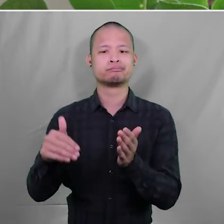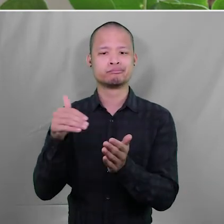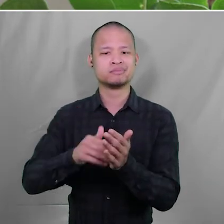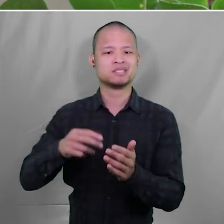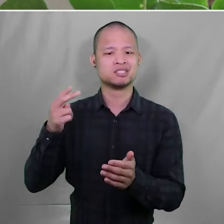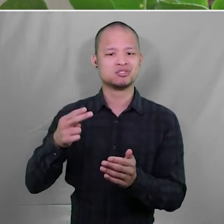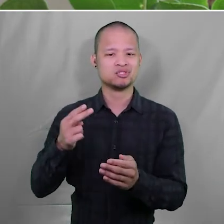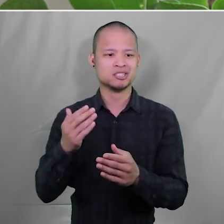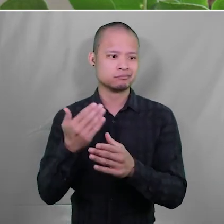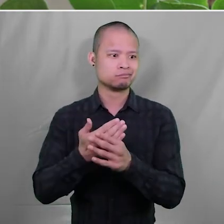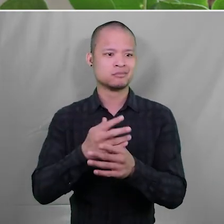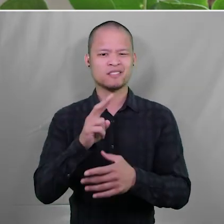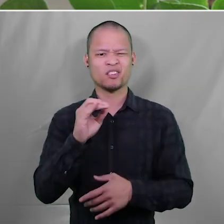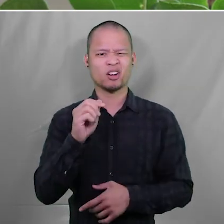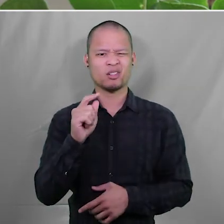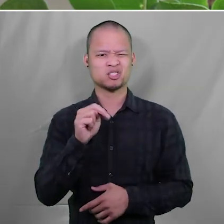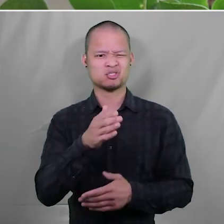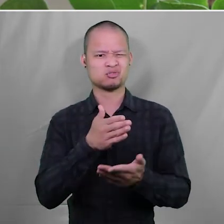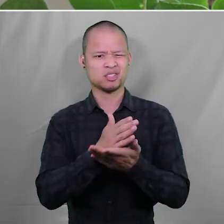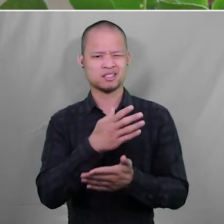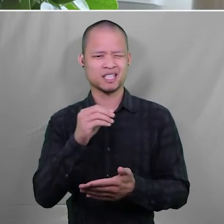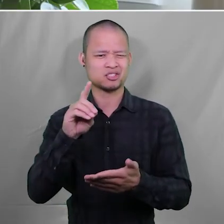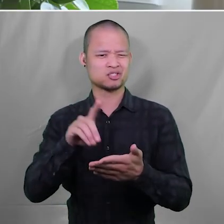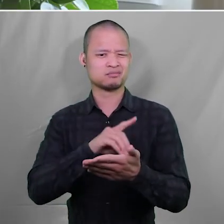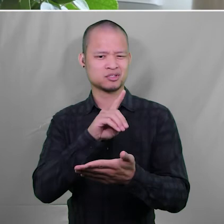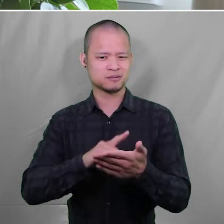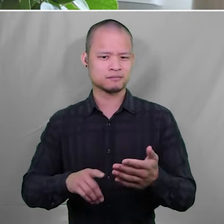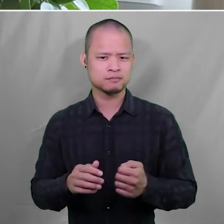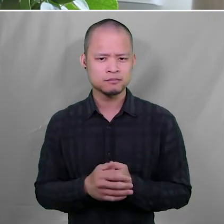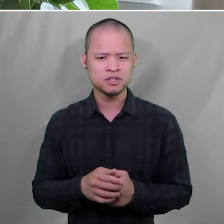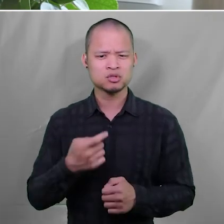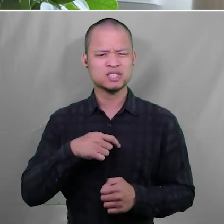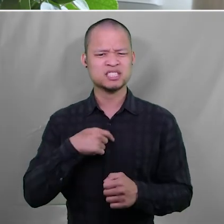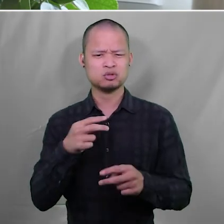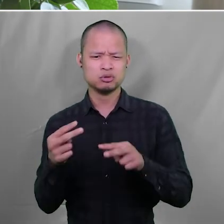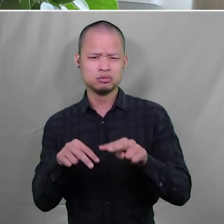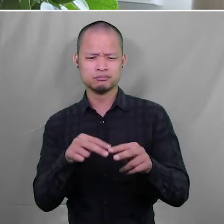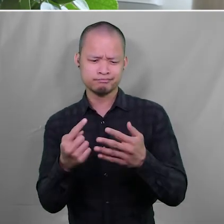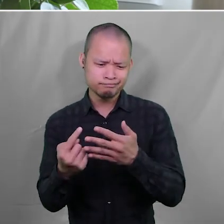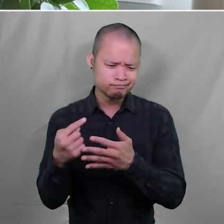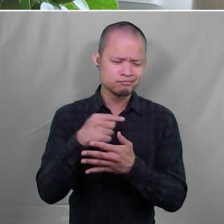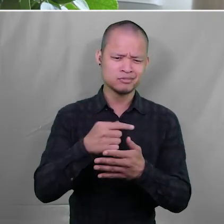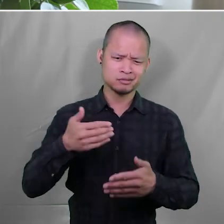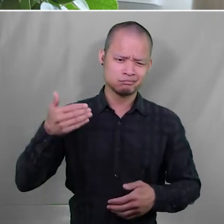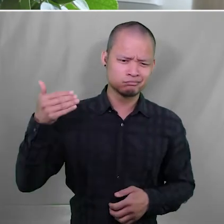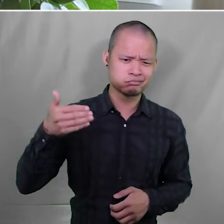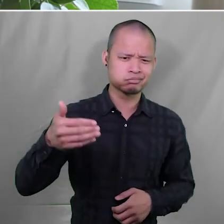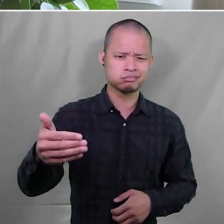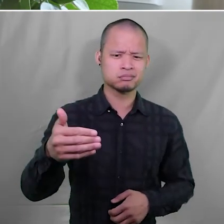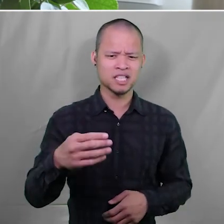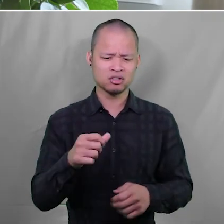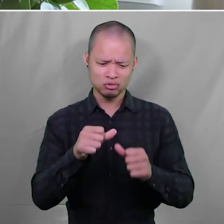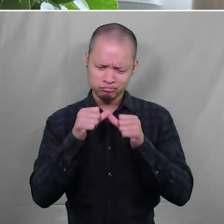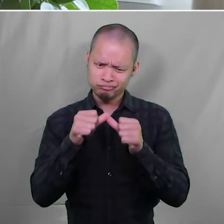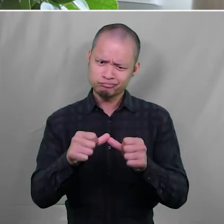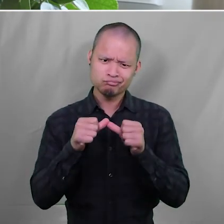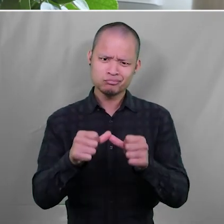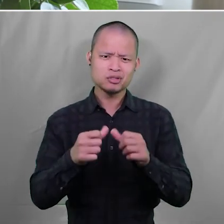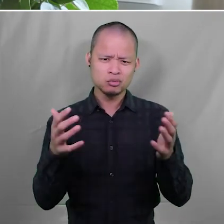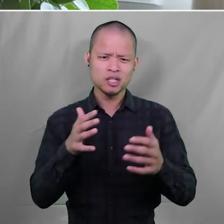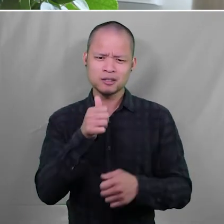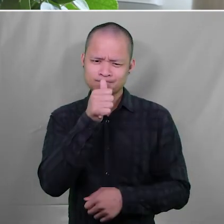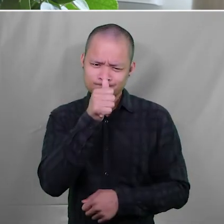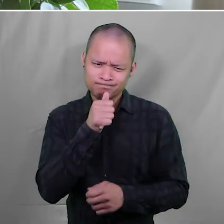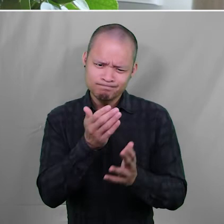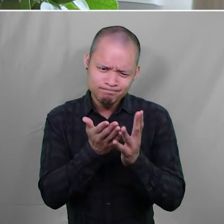history of rights violations and discrimination. So we need to revisit this topic frequently, and it requires perseverance to